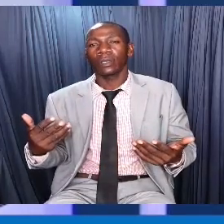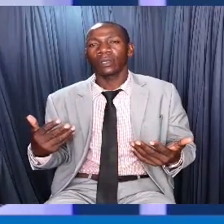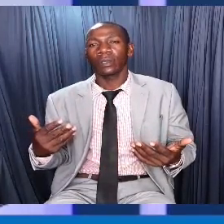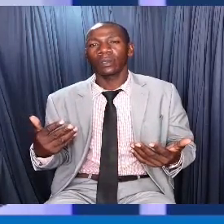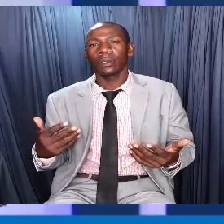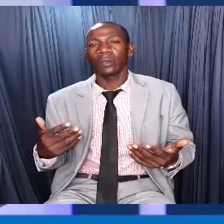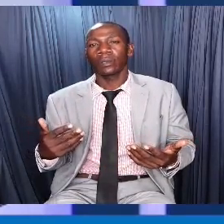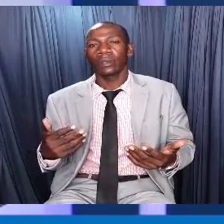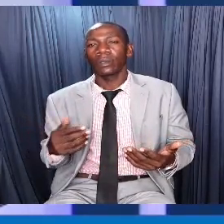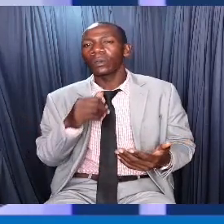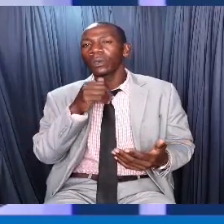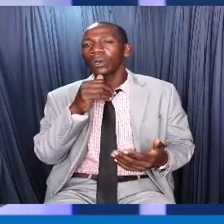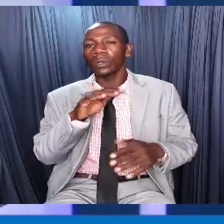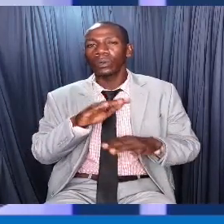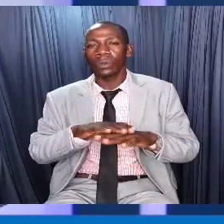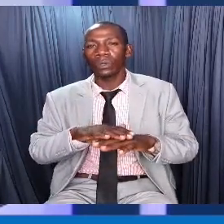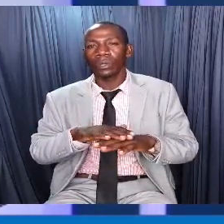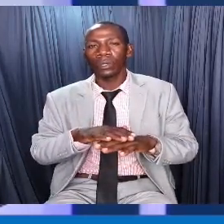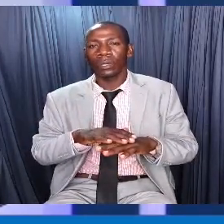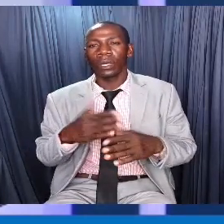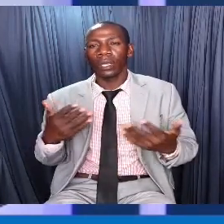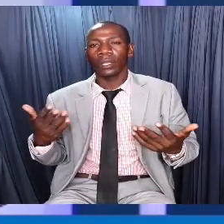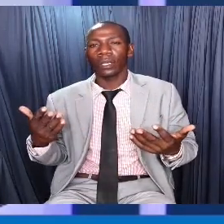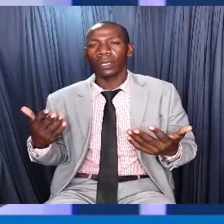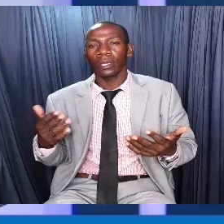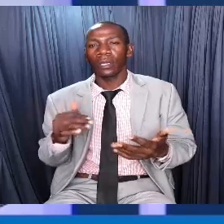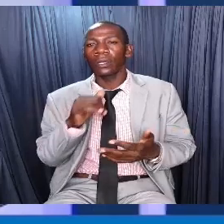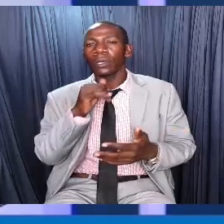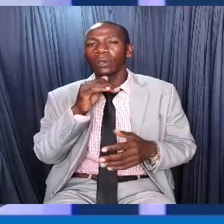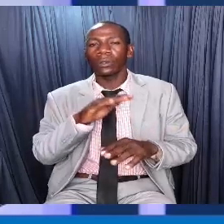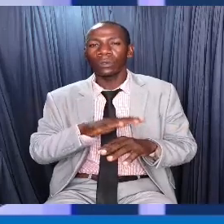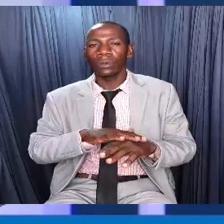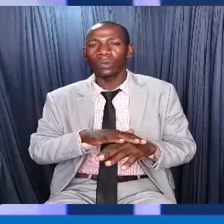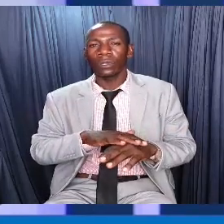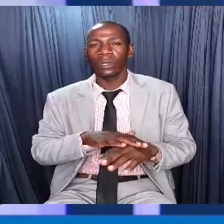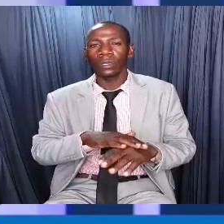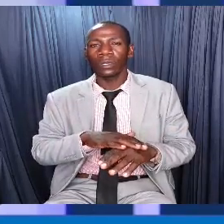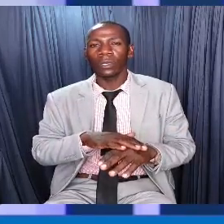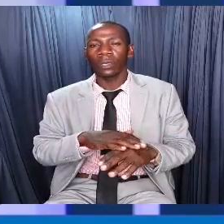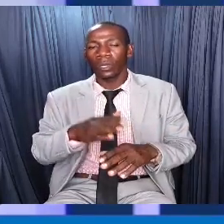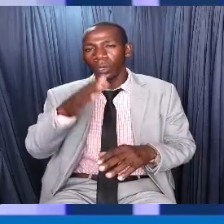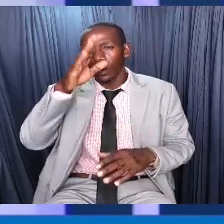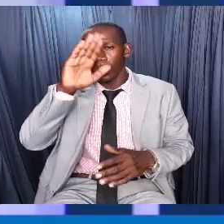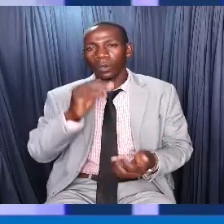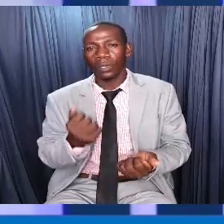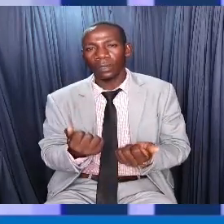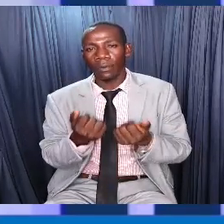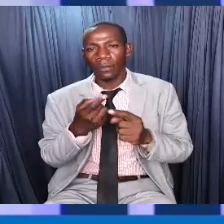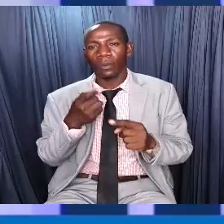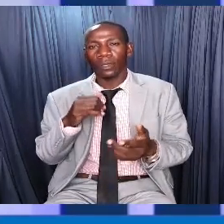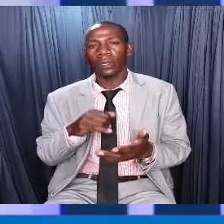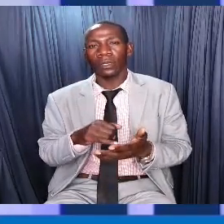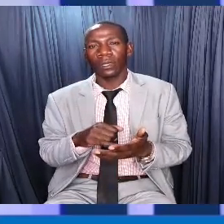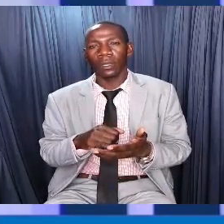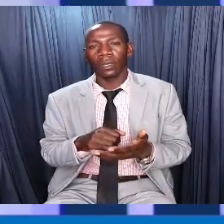all. Kisichofaa. That's not worthy. Lolote. Anything whatsoever. Kisichofaa. That's not worthy. Mungu atuokoe nalo. God to save us